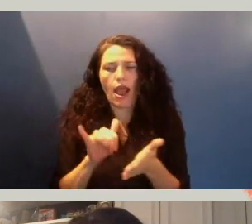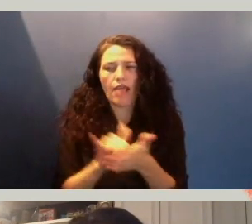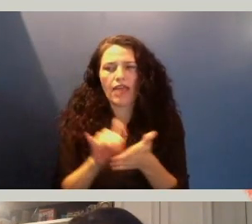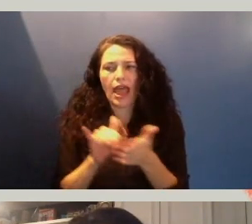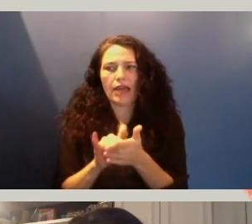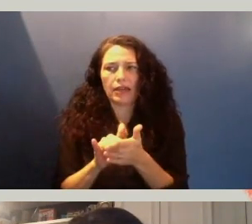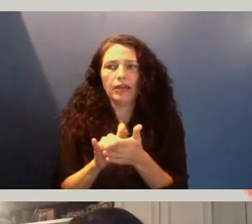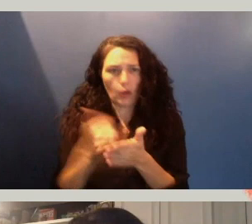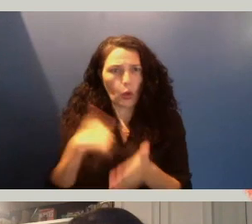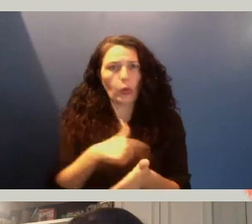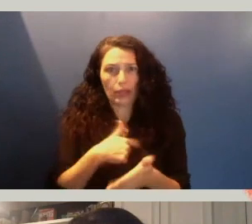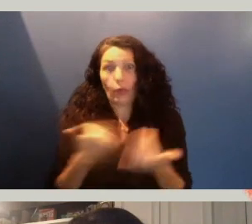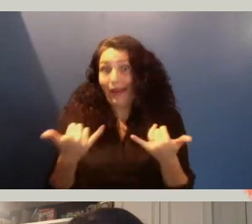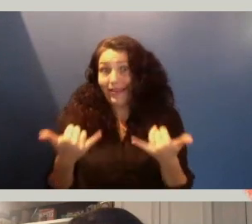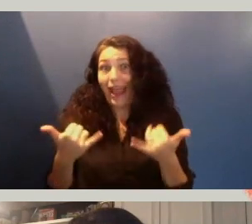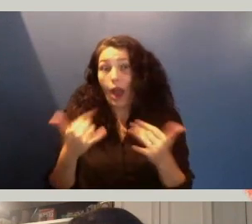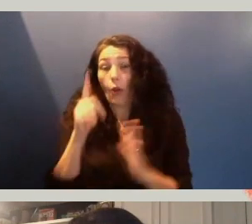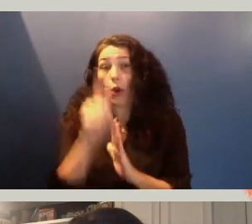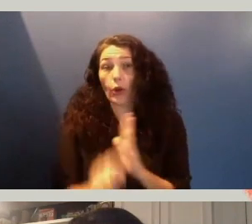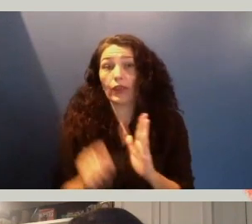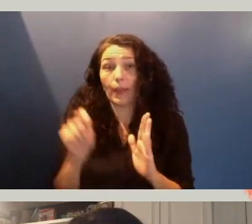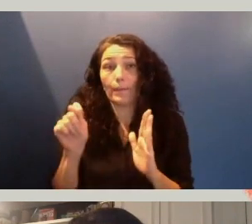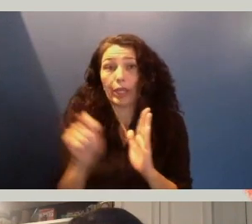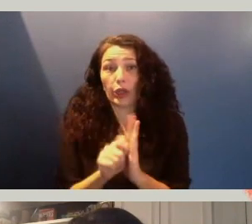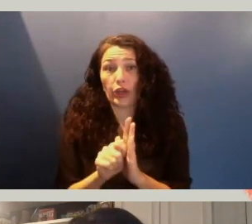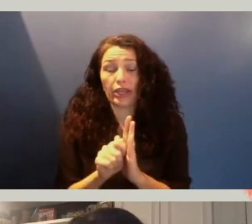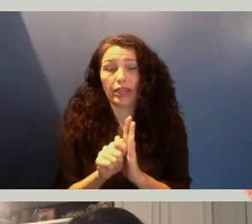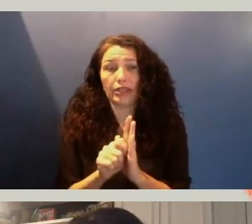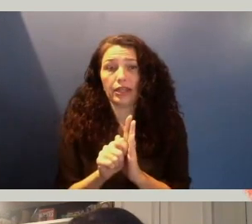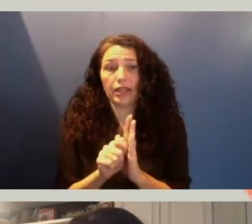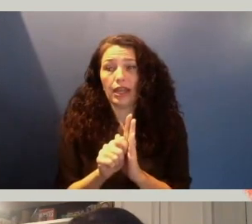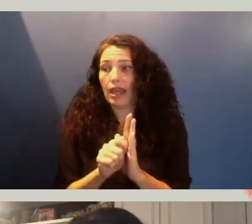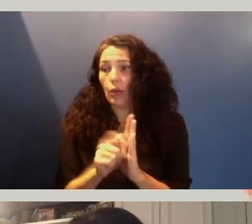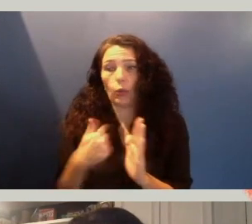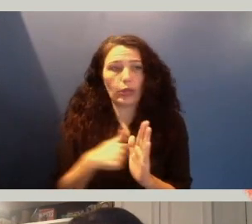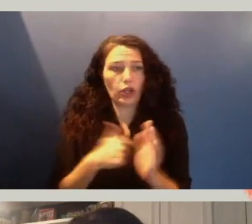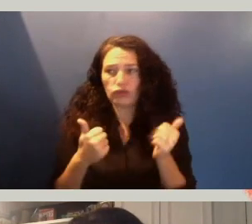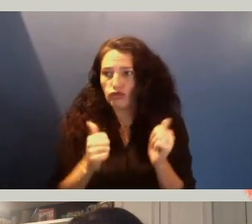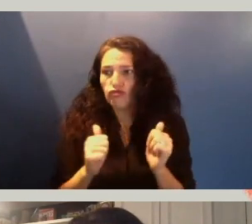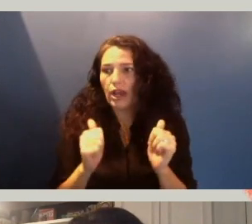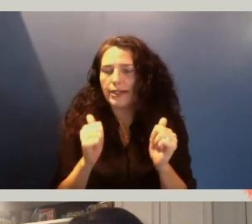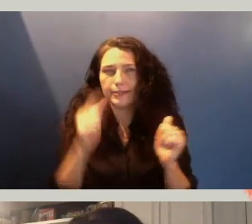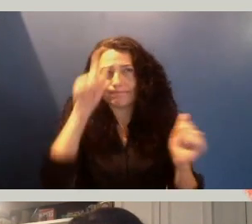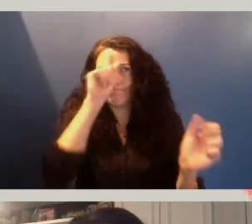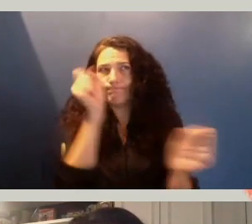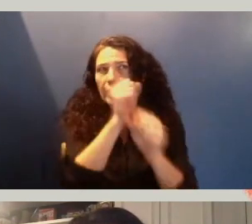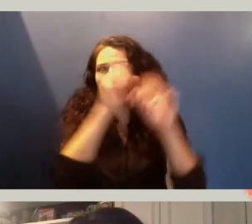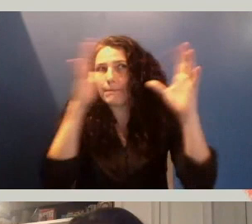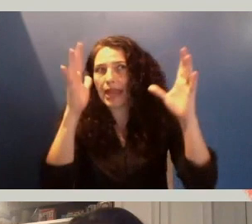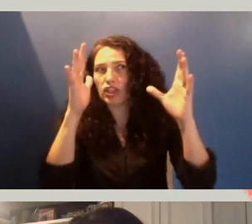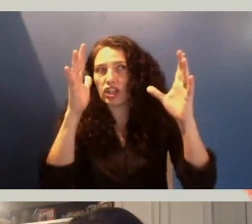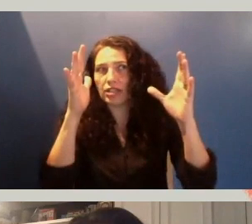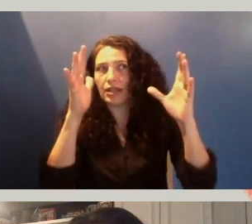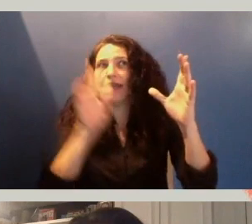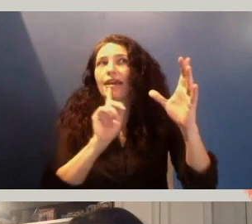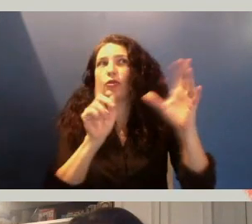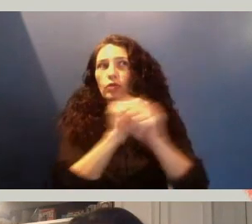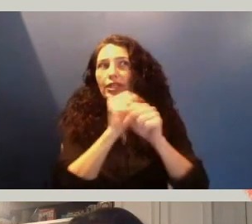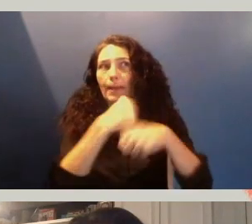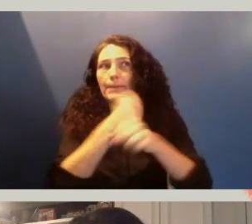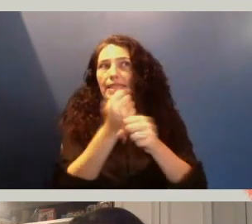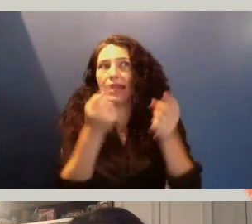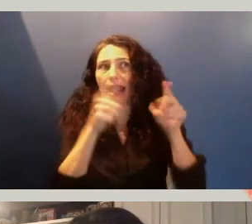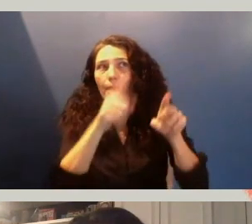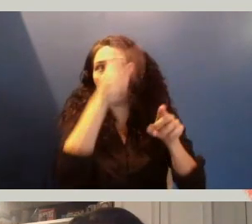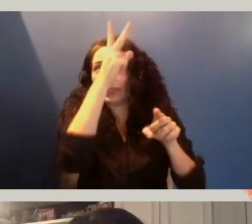since we are in a period in which we are trying to imagine and then bring into existence a new way